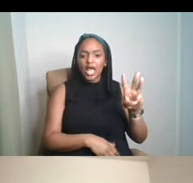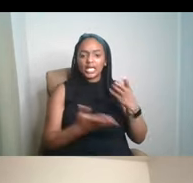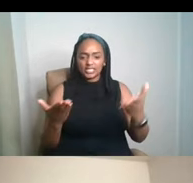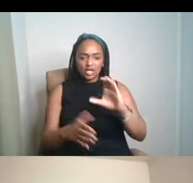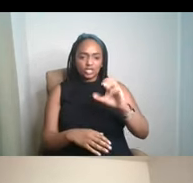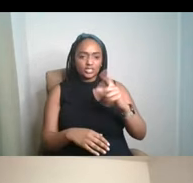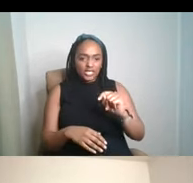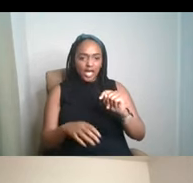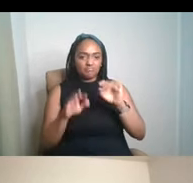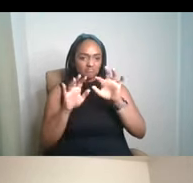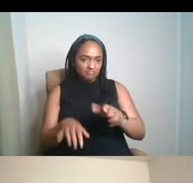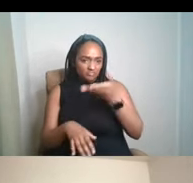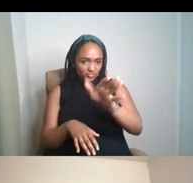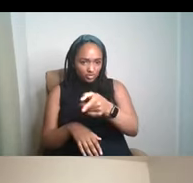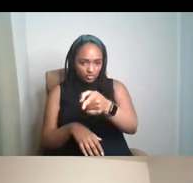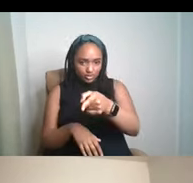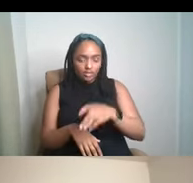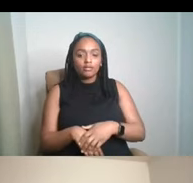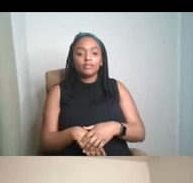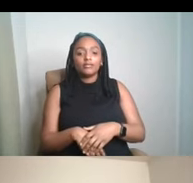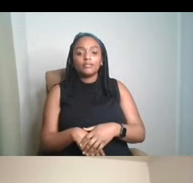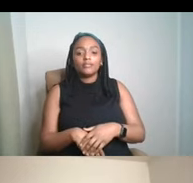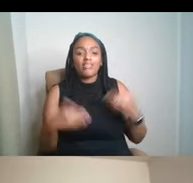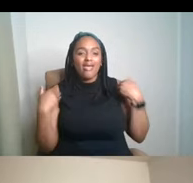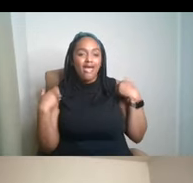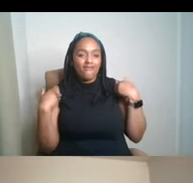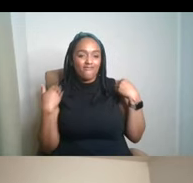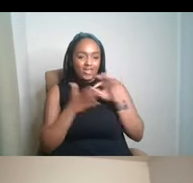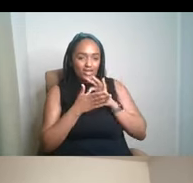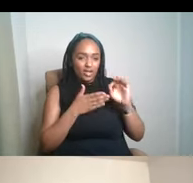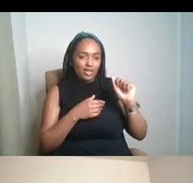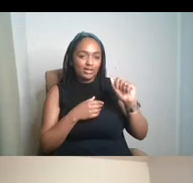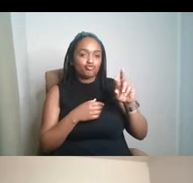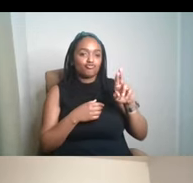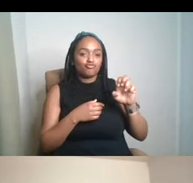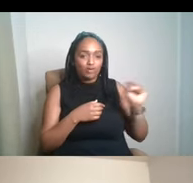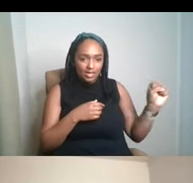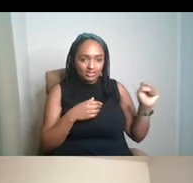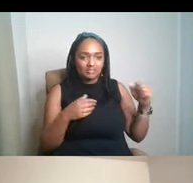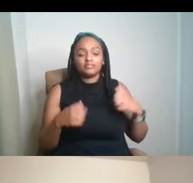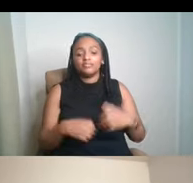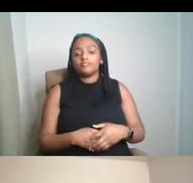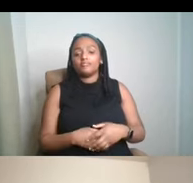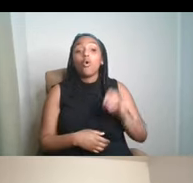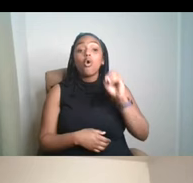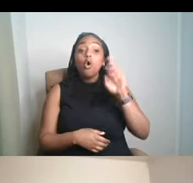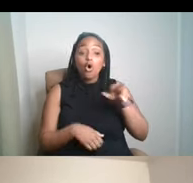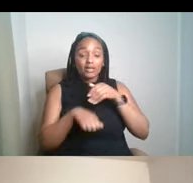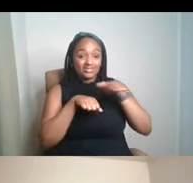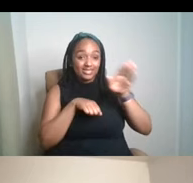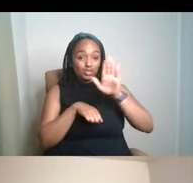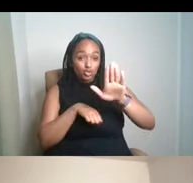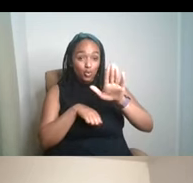an address in there. Or you could also make more and send them to your elected officials and